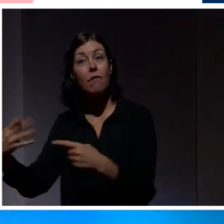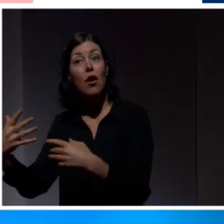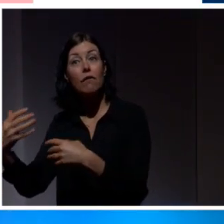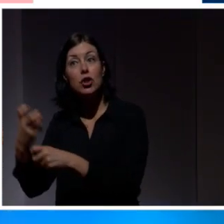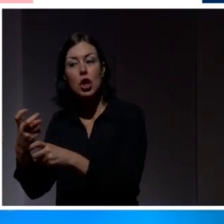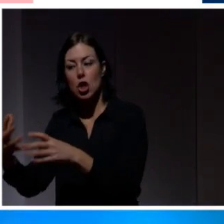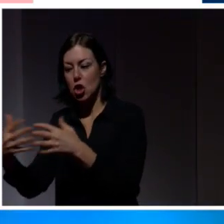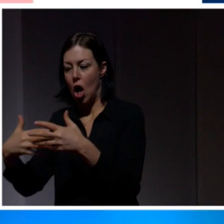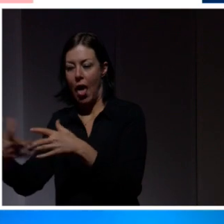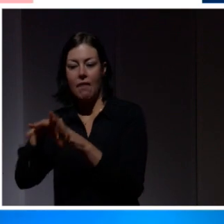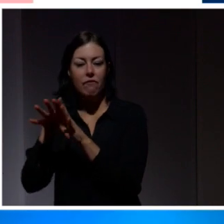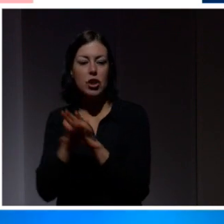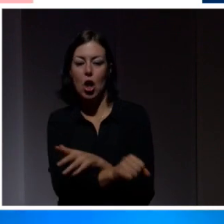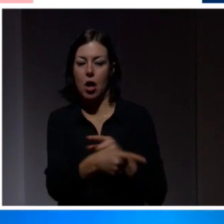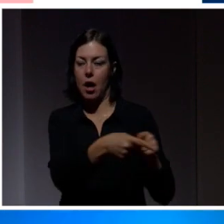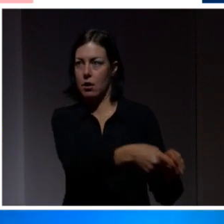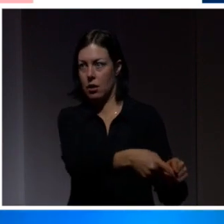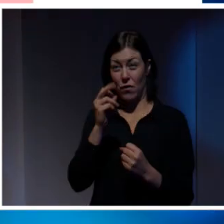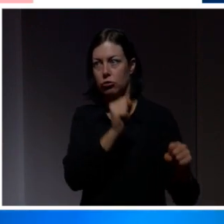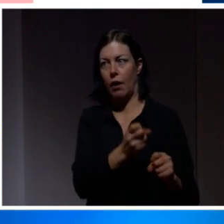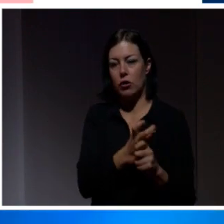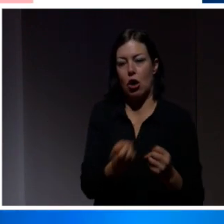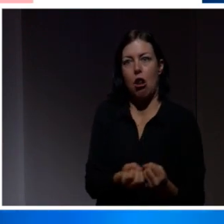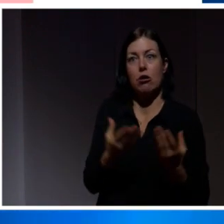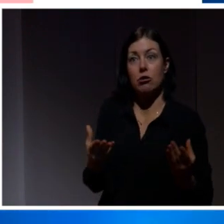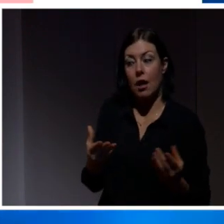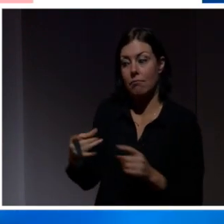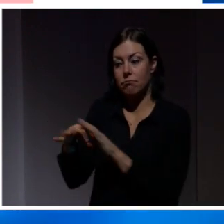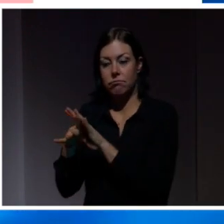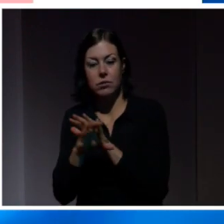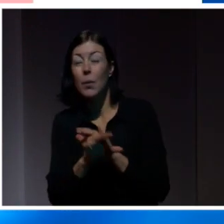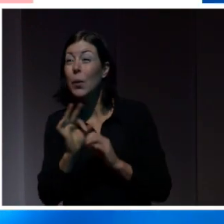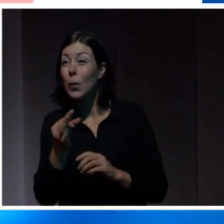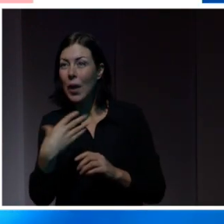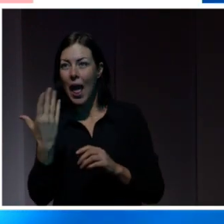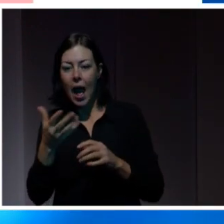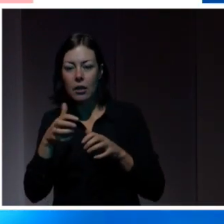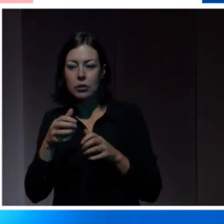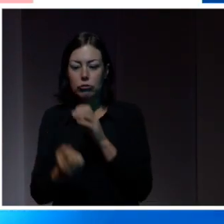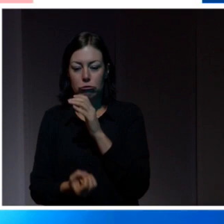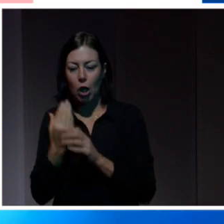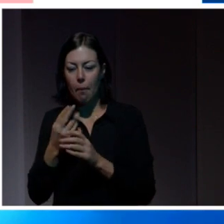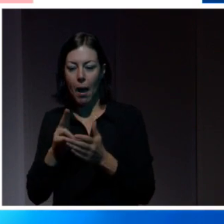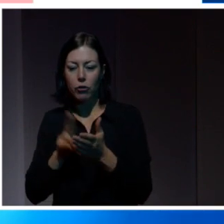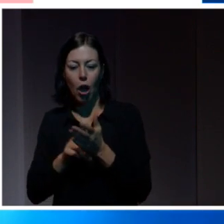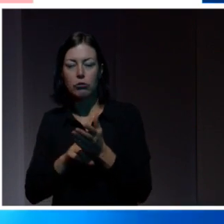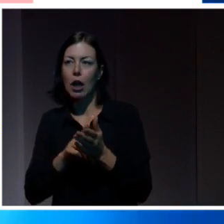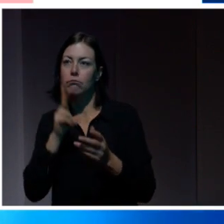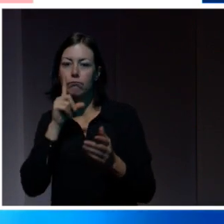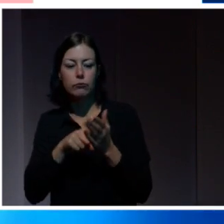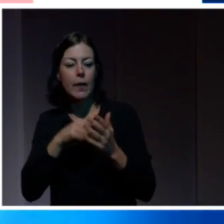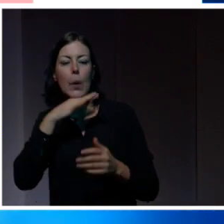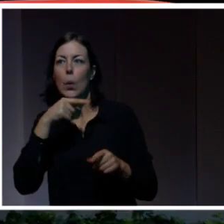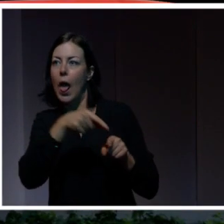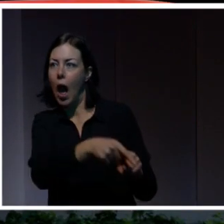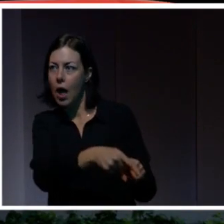is sabotage the one who's solving it. And it sabotages it by creating data to fool the first network. And